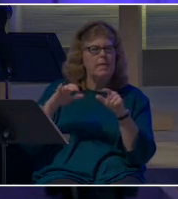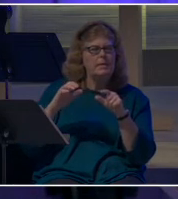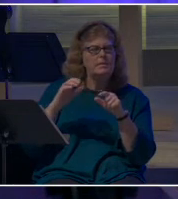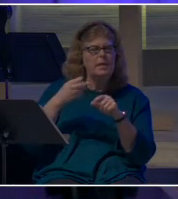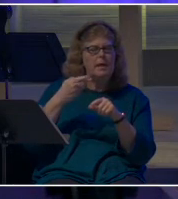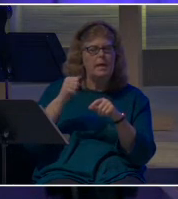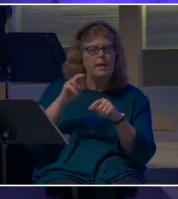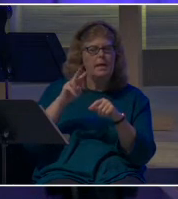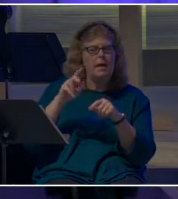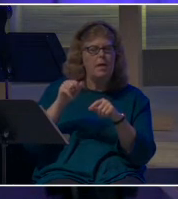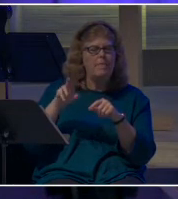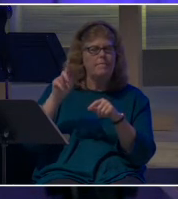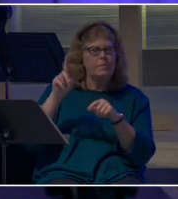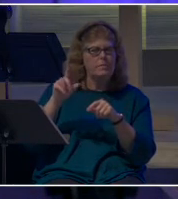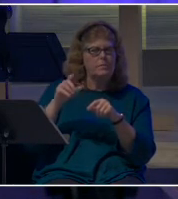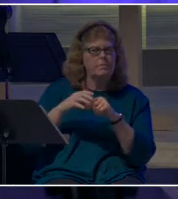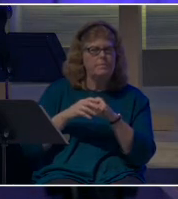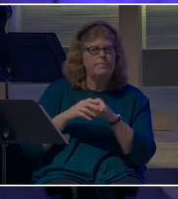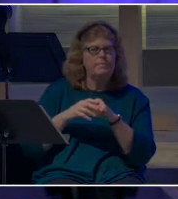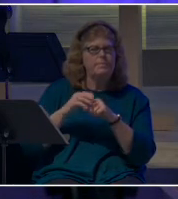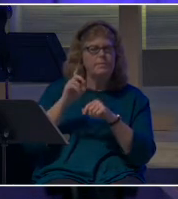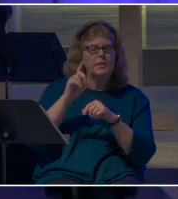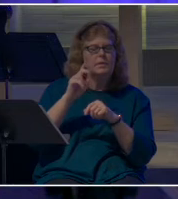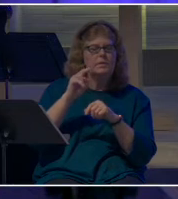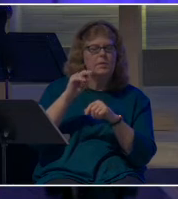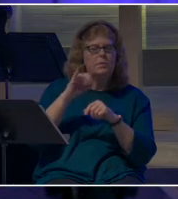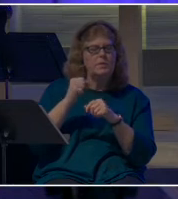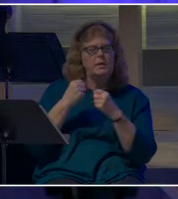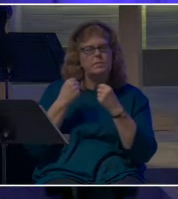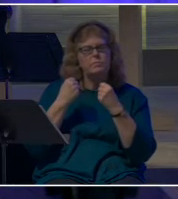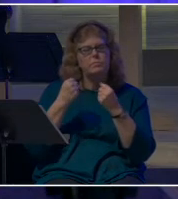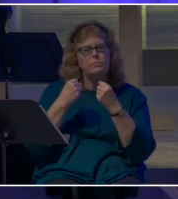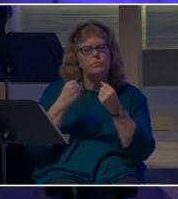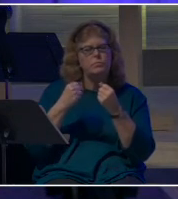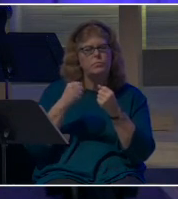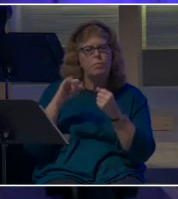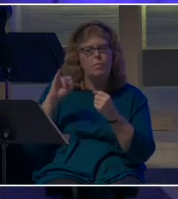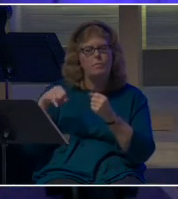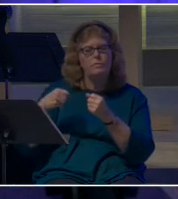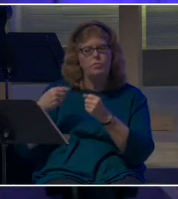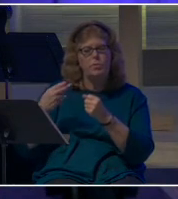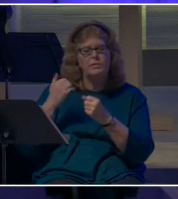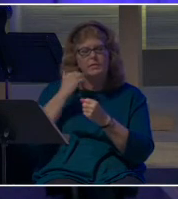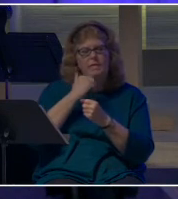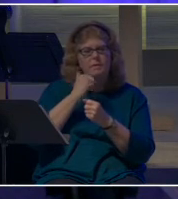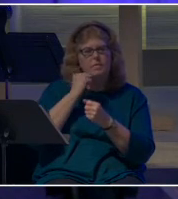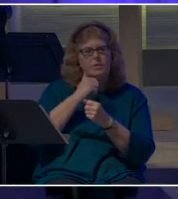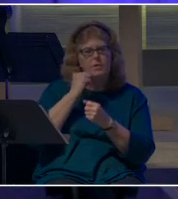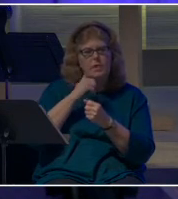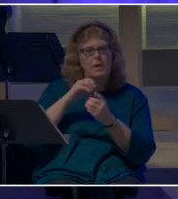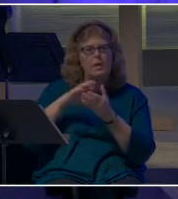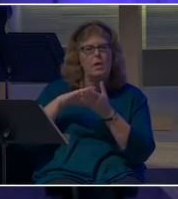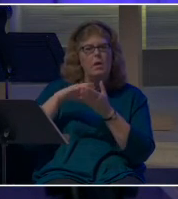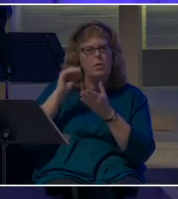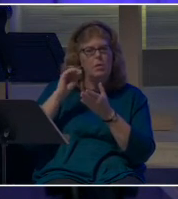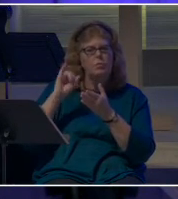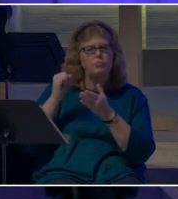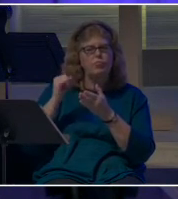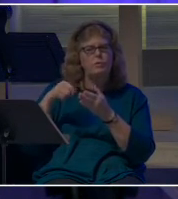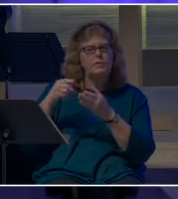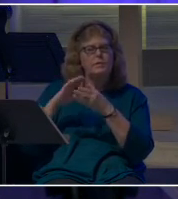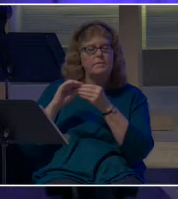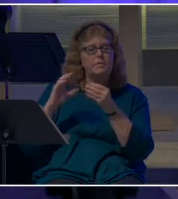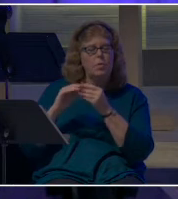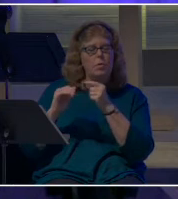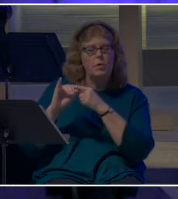Harvard. And so Dennis, as he was driving Joseph every day, got to learn Joseph's story. You see,